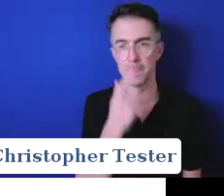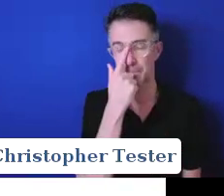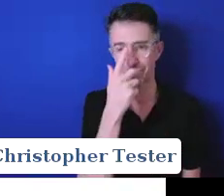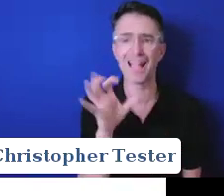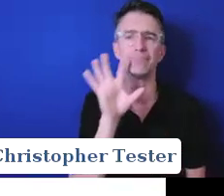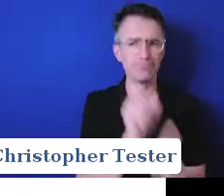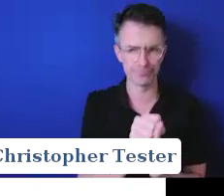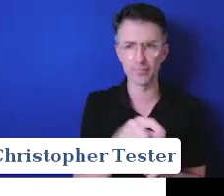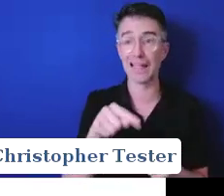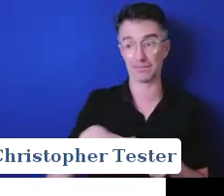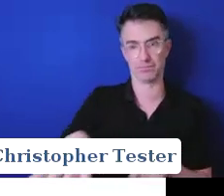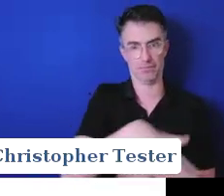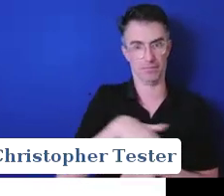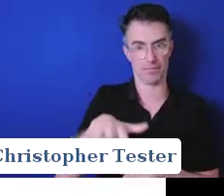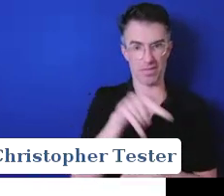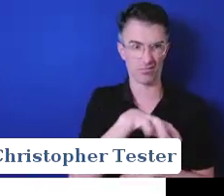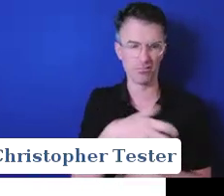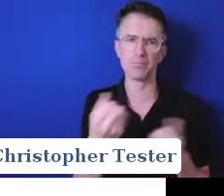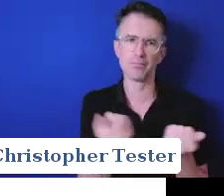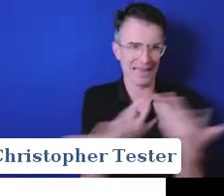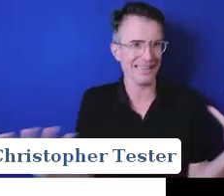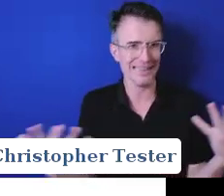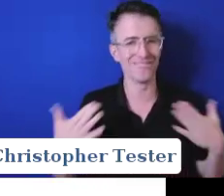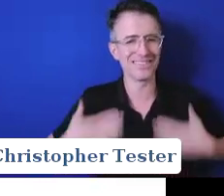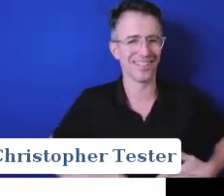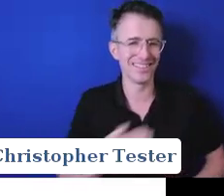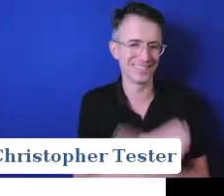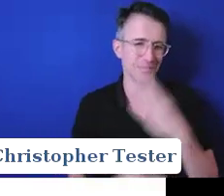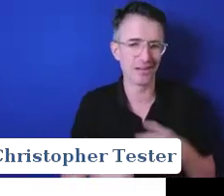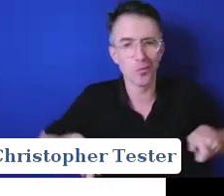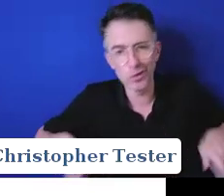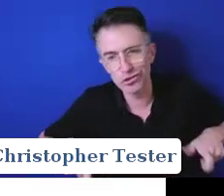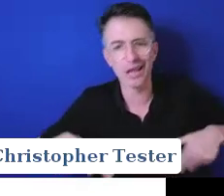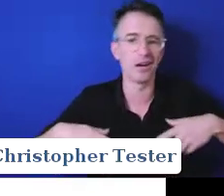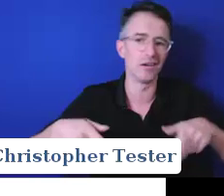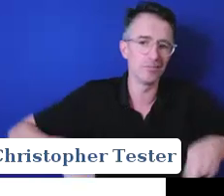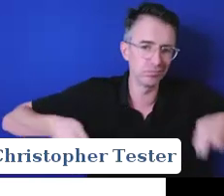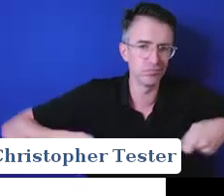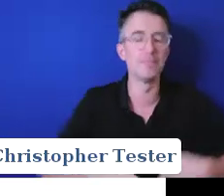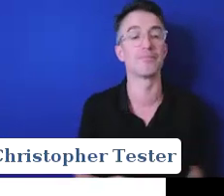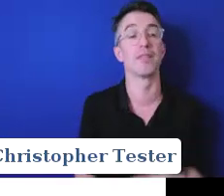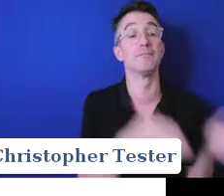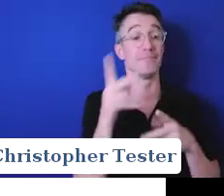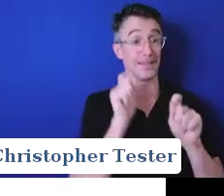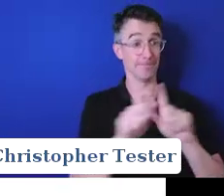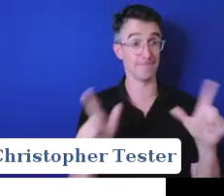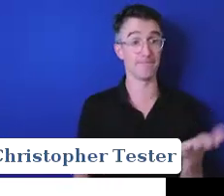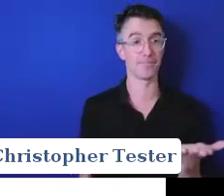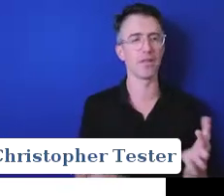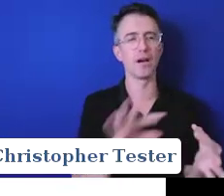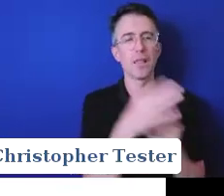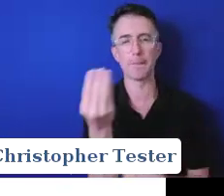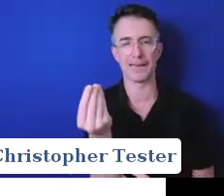Payment and monitoring platform. The social registry have developed over time an interesting